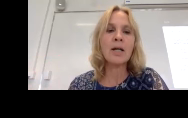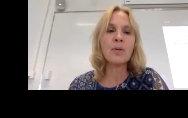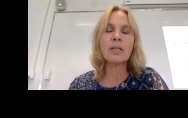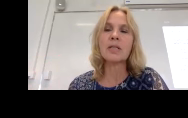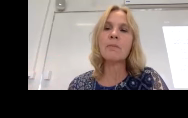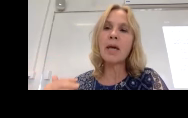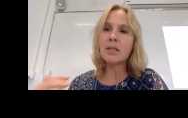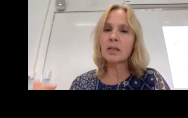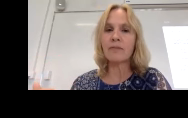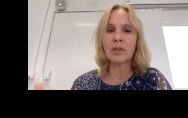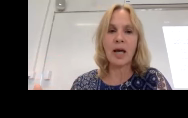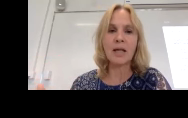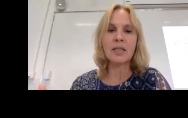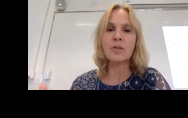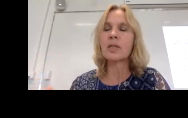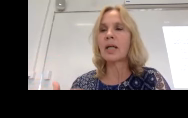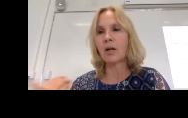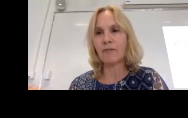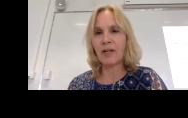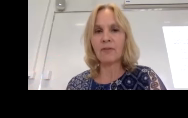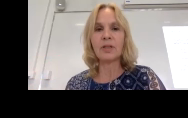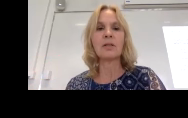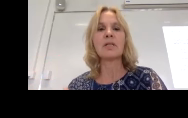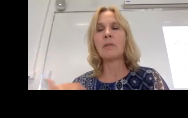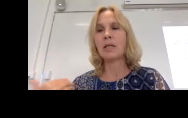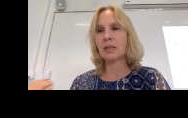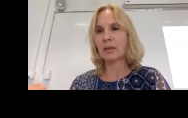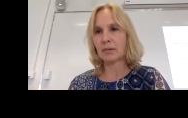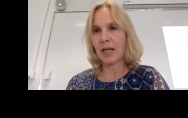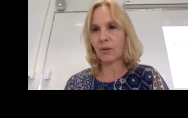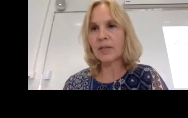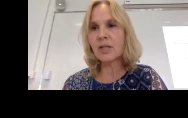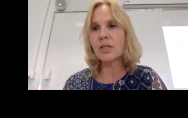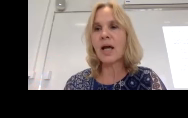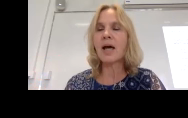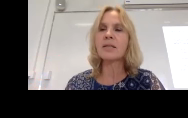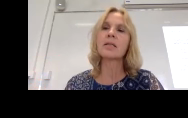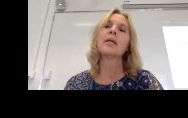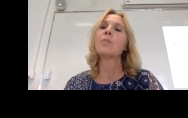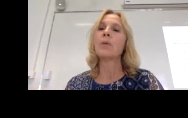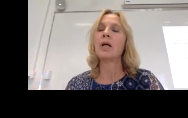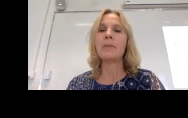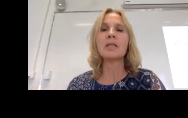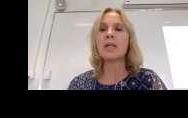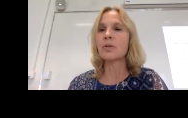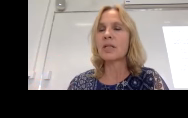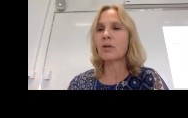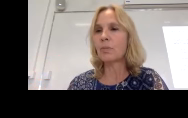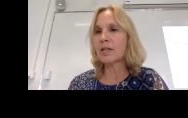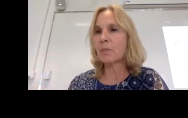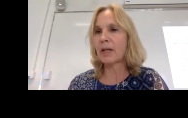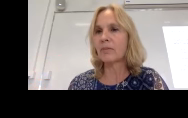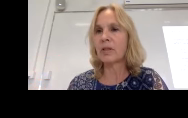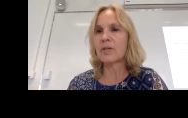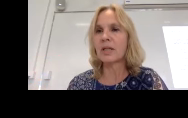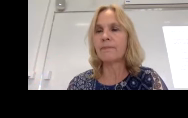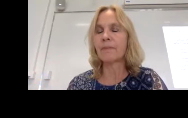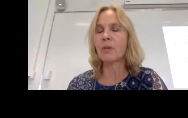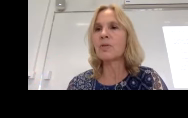In contrast, a semantic level task, this was again our favorite semantic categorization task. In this case, you'll see you press a